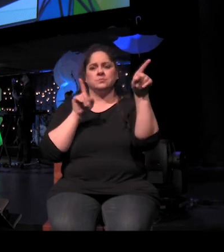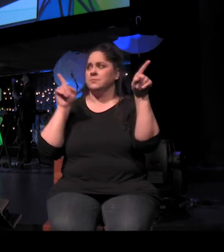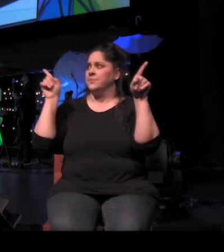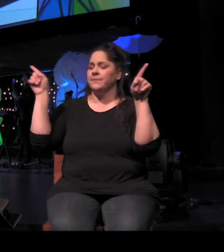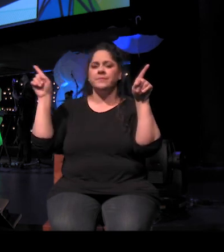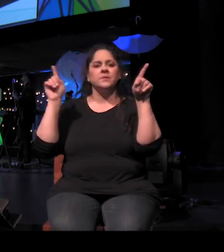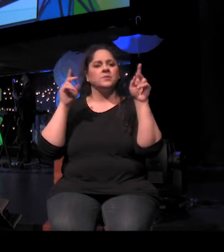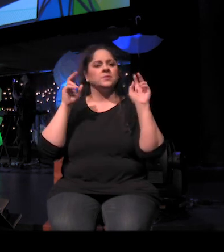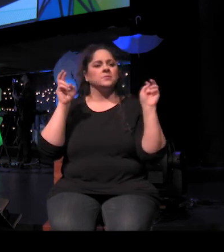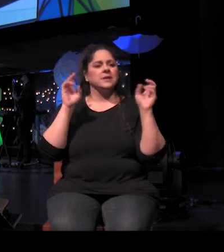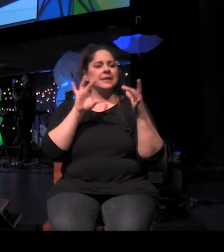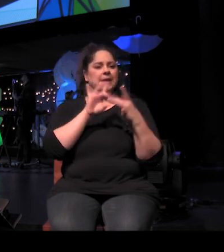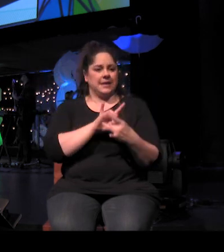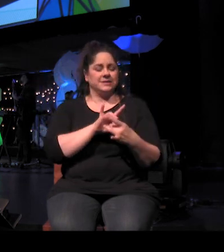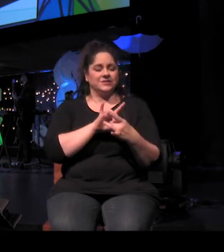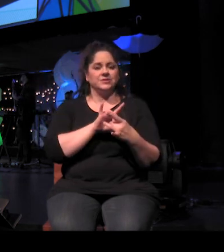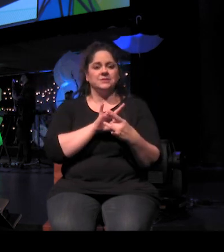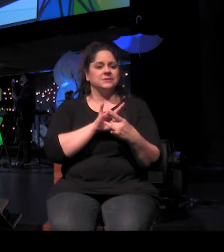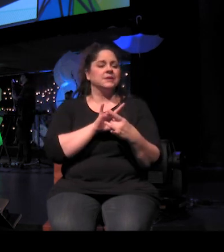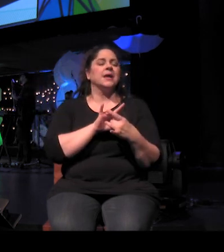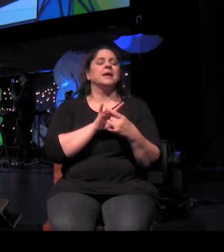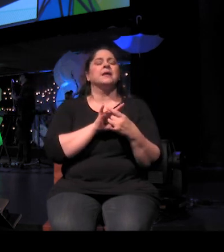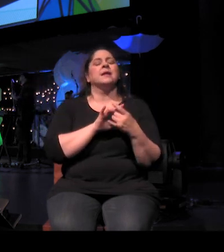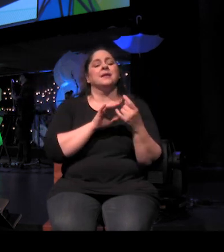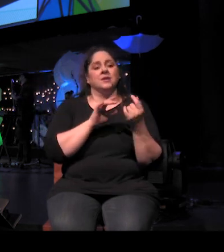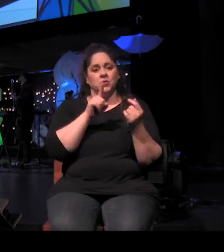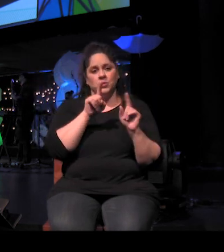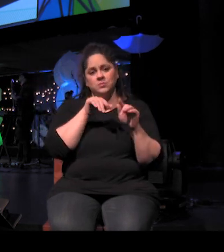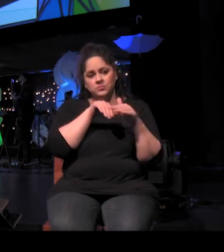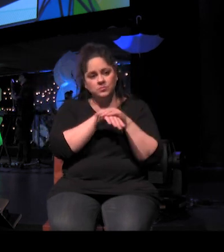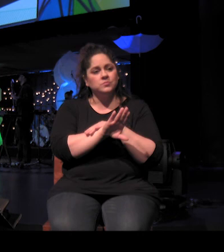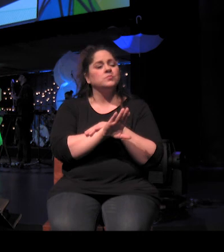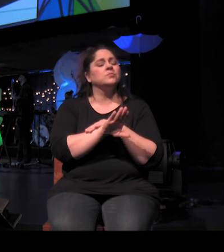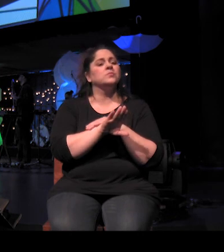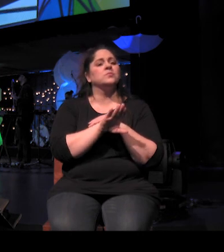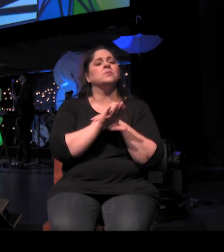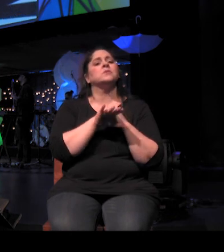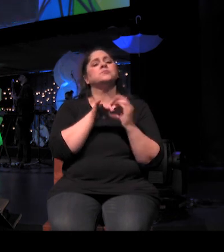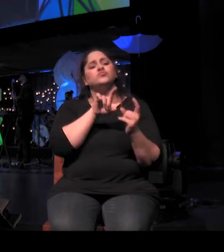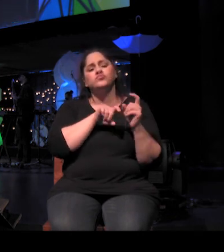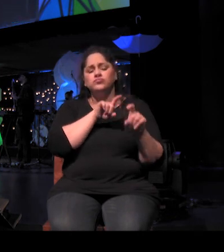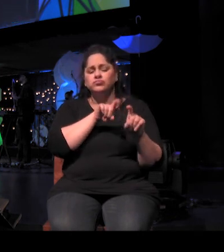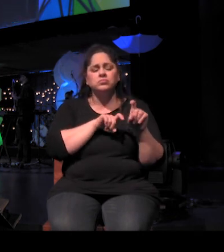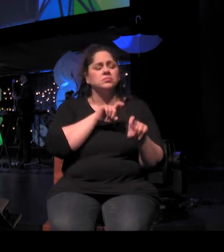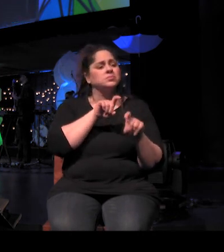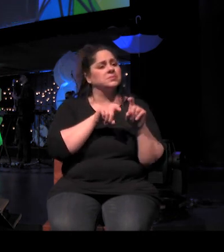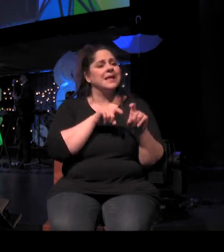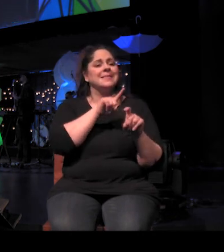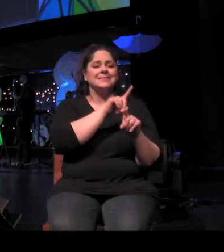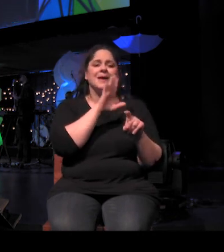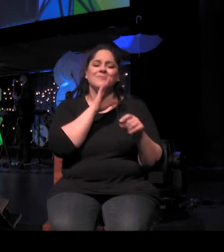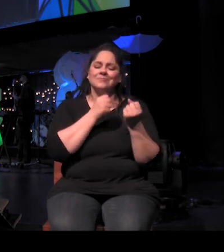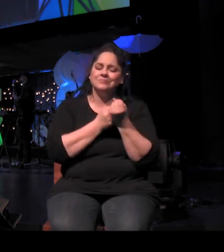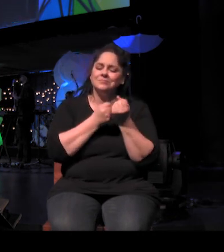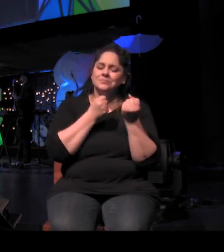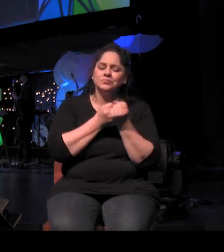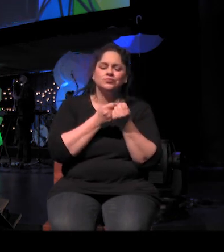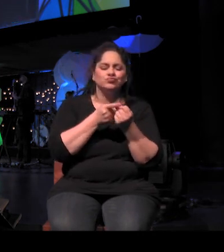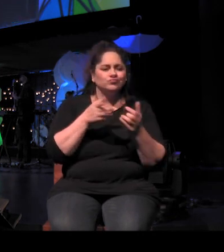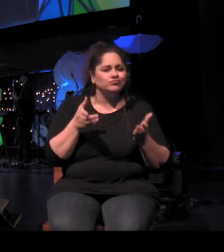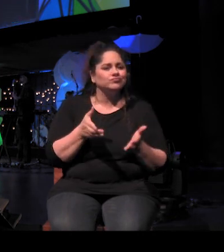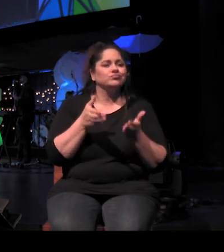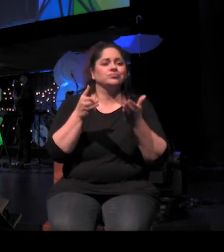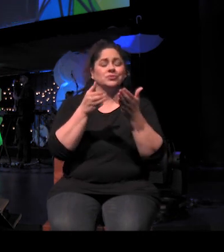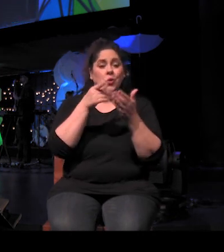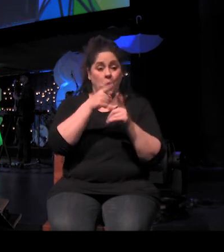the service, either one, either room on the right or left of the auditorium, and that's our way that we can walk with you. That, you know, when you make a